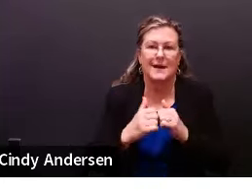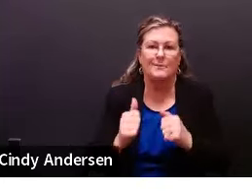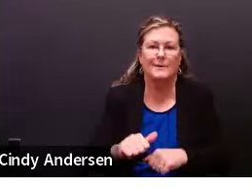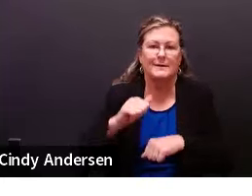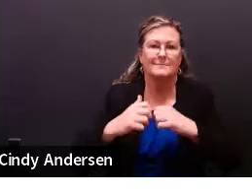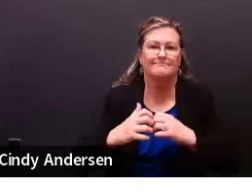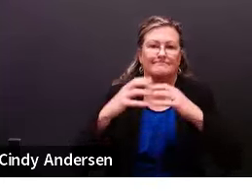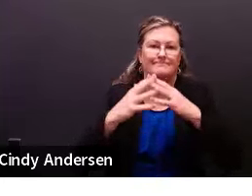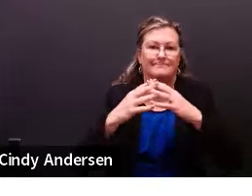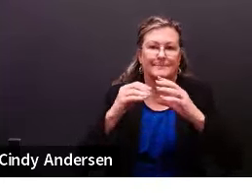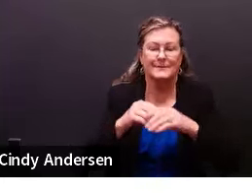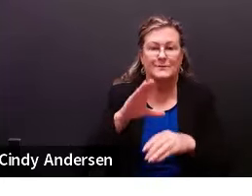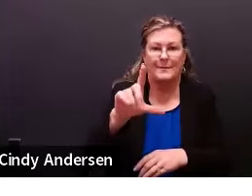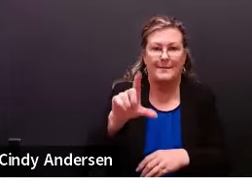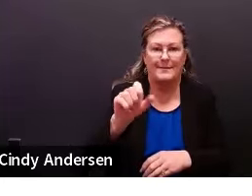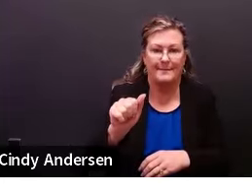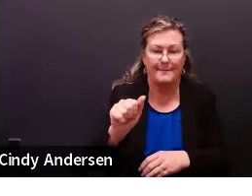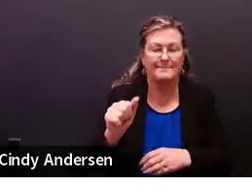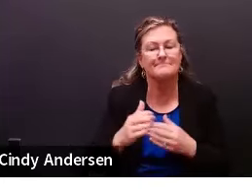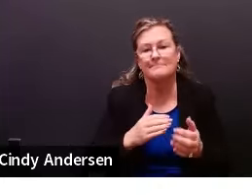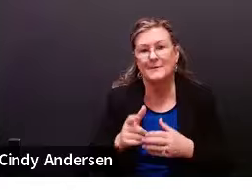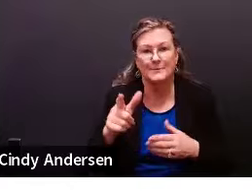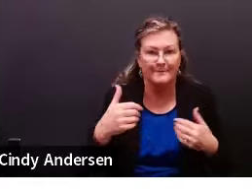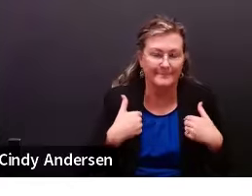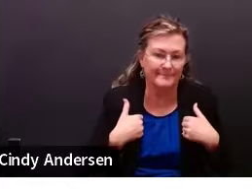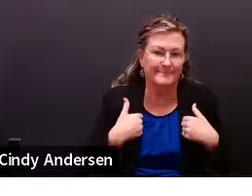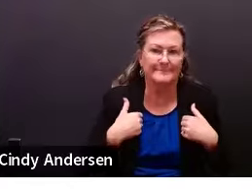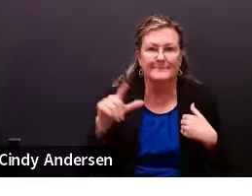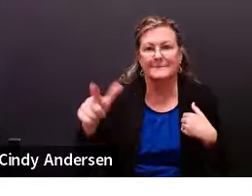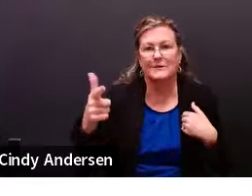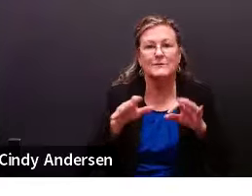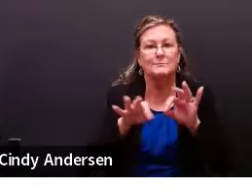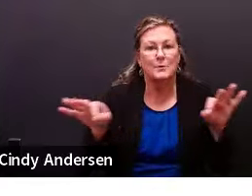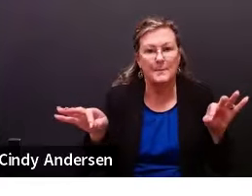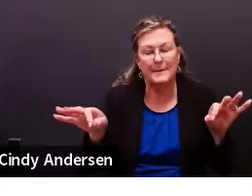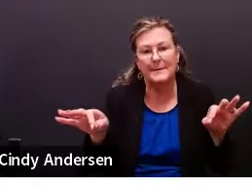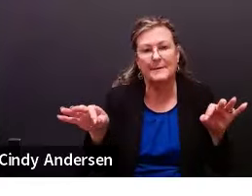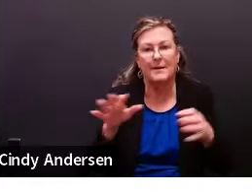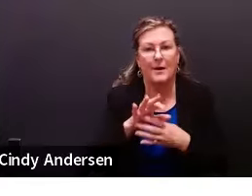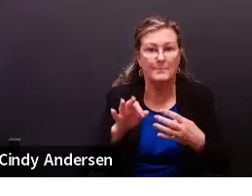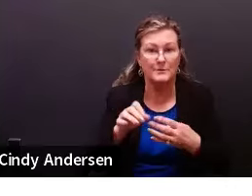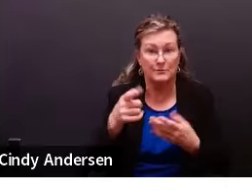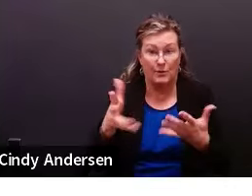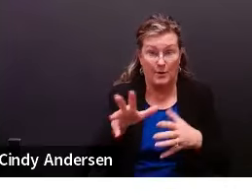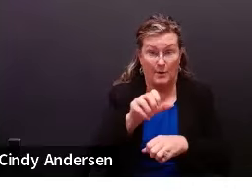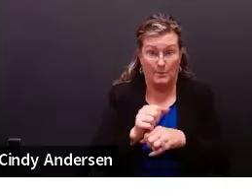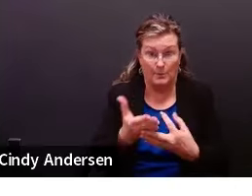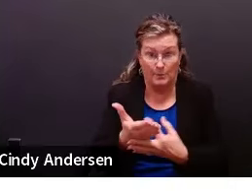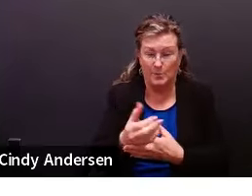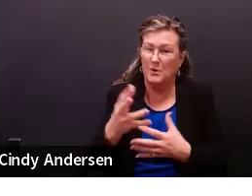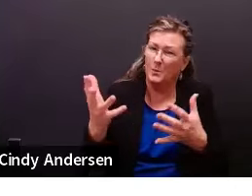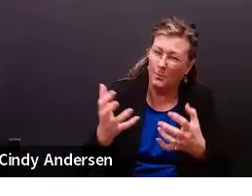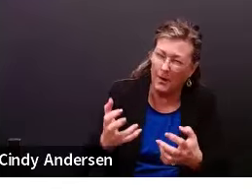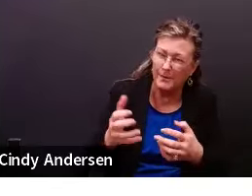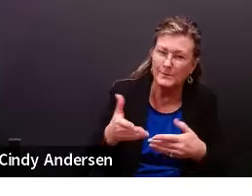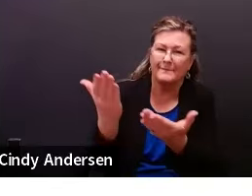implementation in your LEA, whether you have an alternate diploma option that you're working through or you want